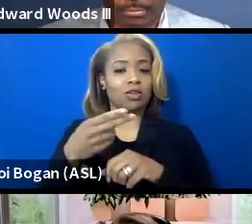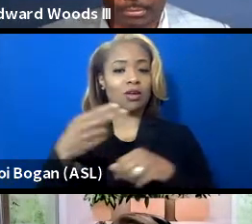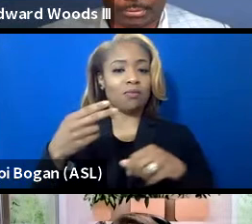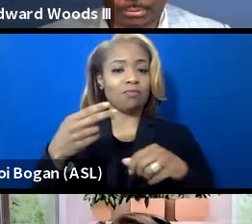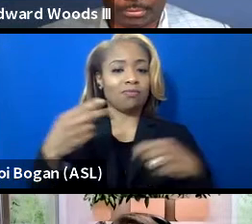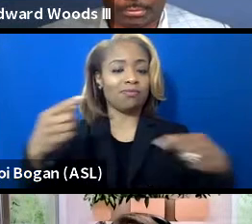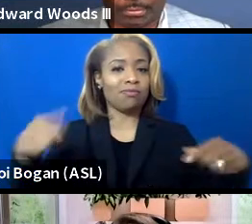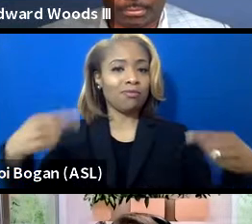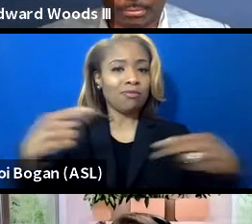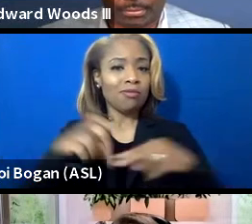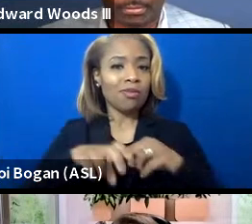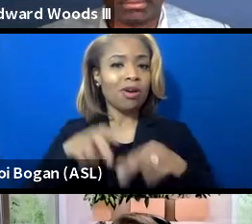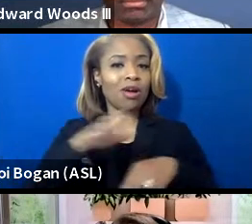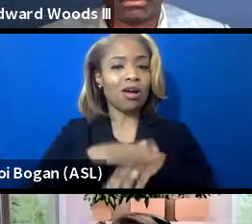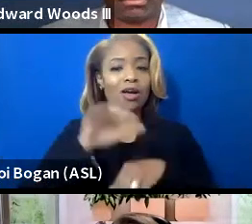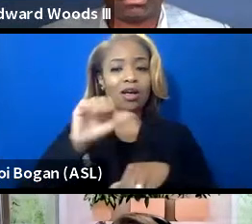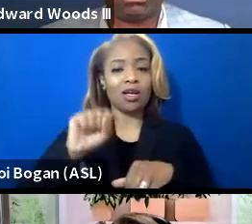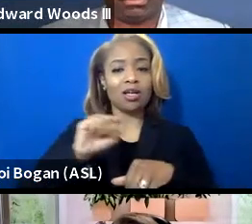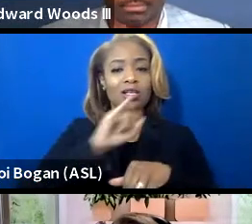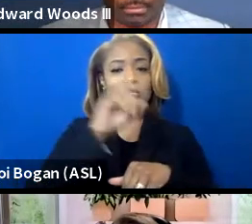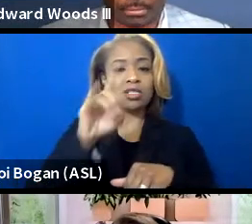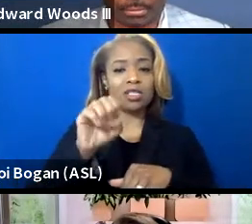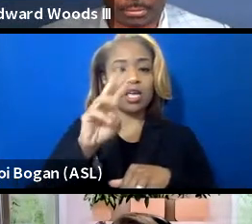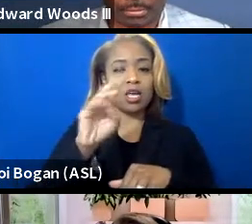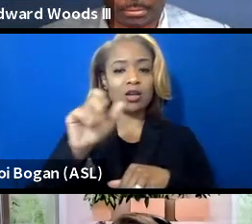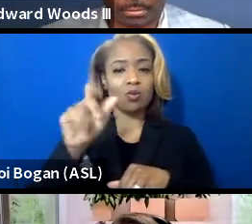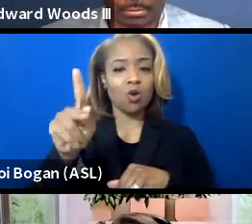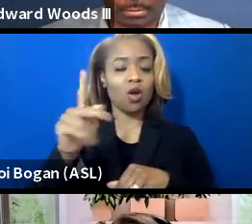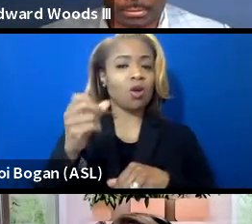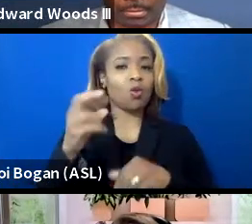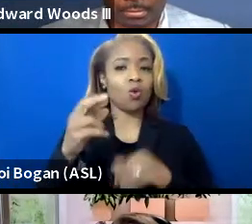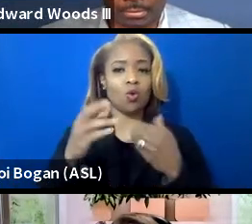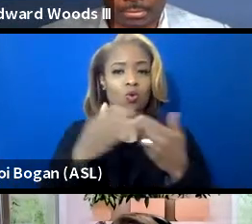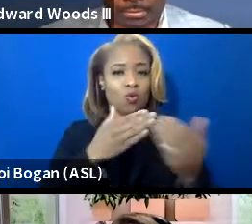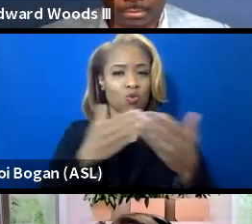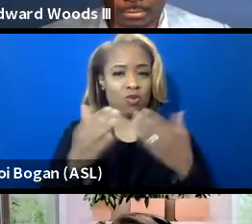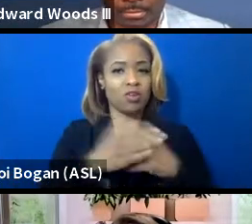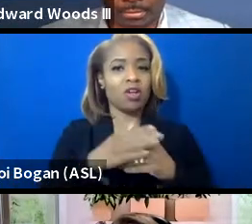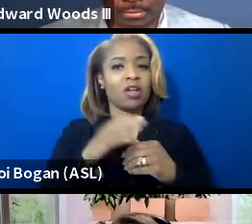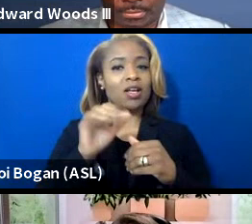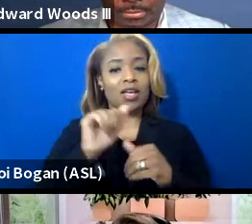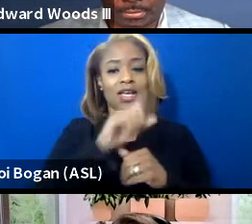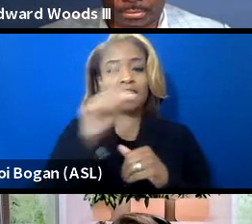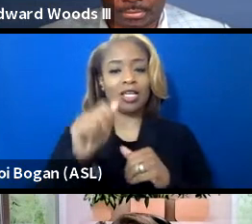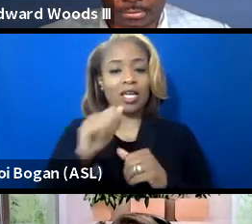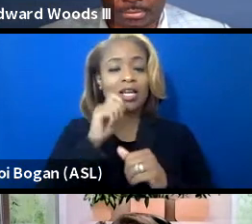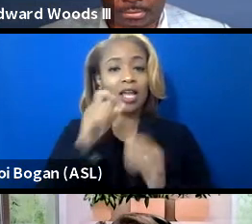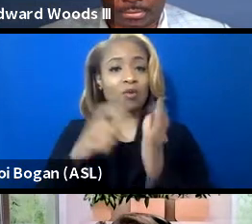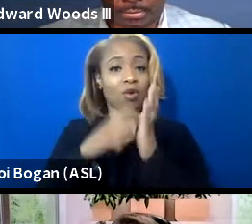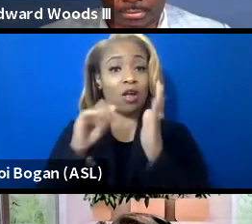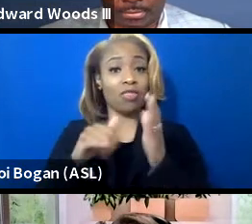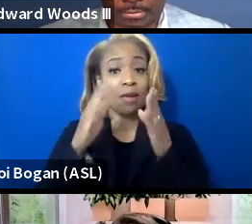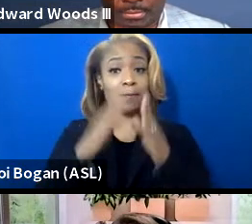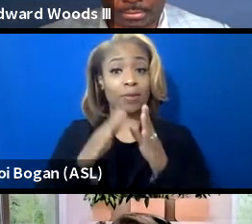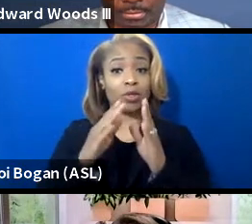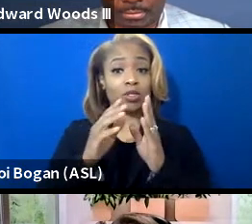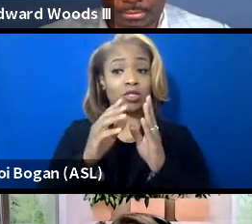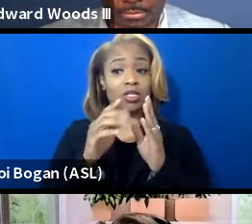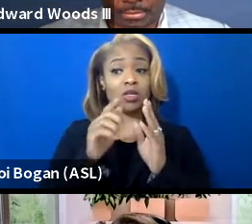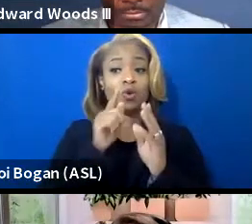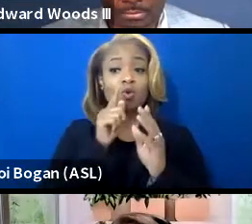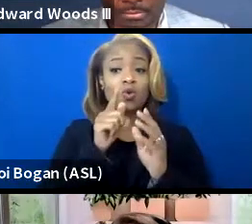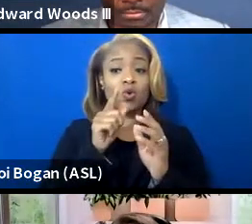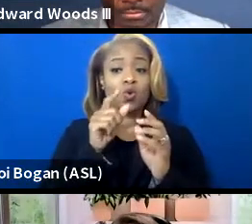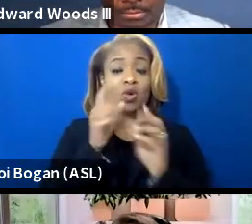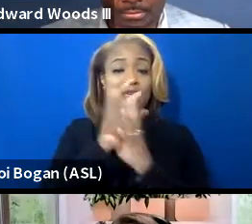crutches that would have difficulty waiting in a long line, the ADA does not require that person to be moved to the front of the line, but the accommodation